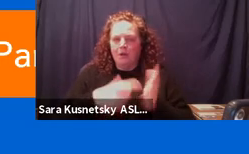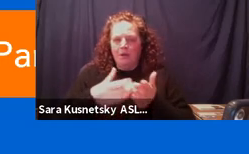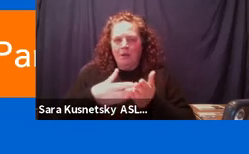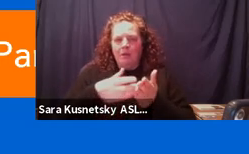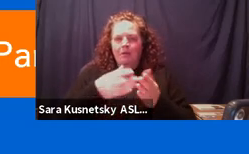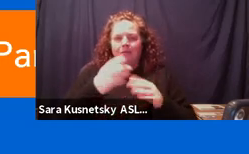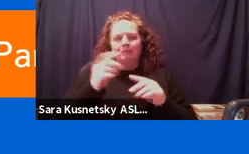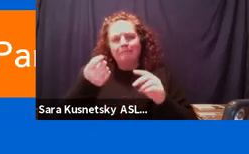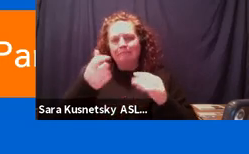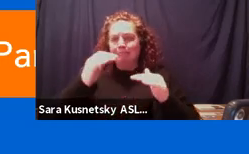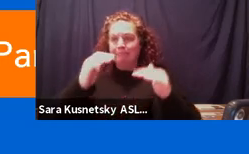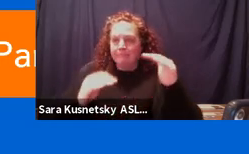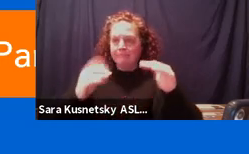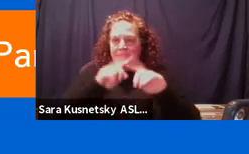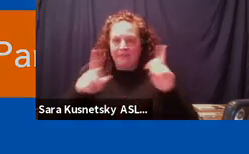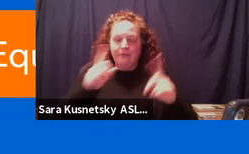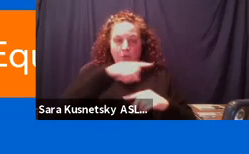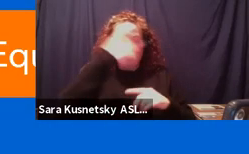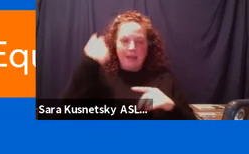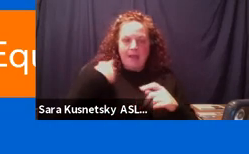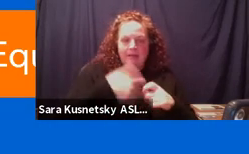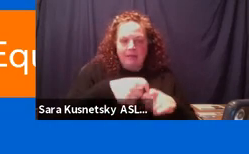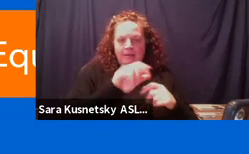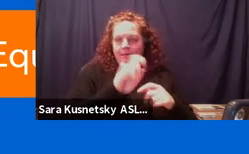funding going to Black and Latinx students.